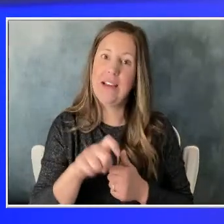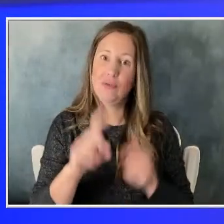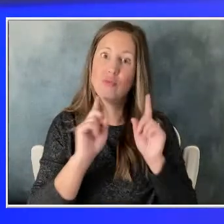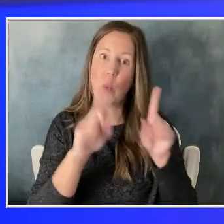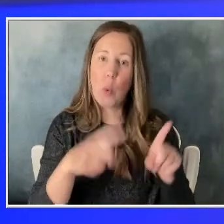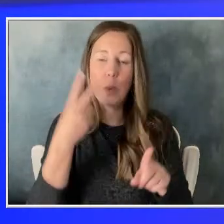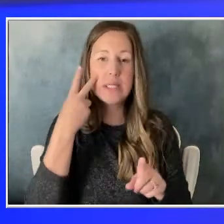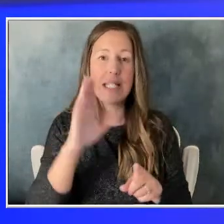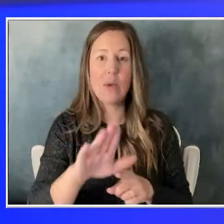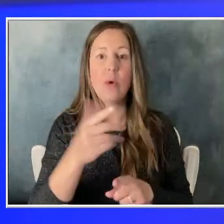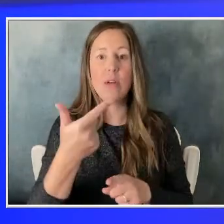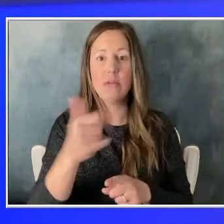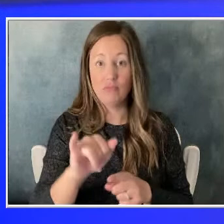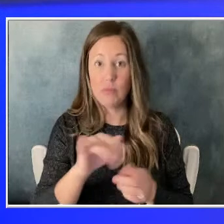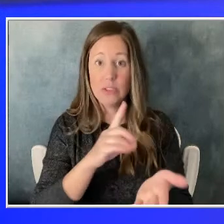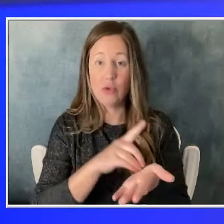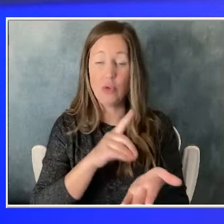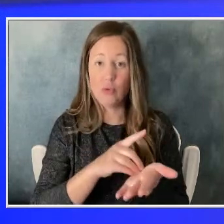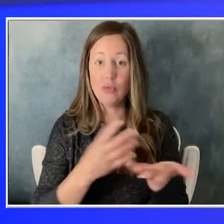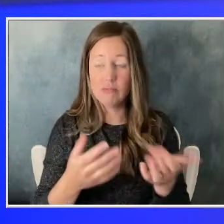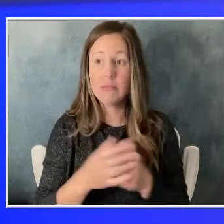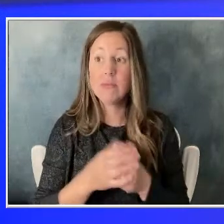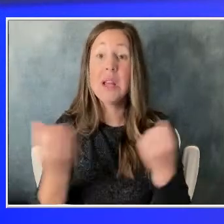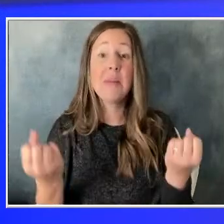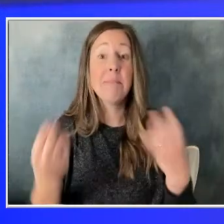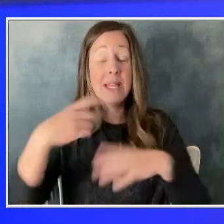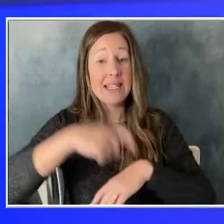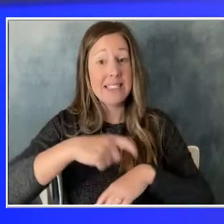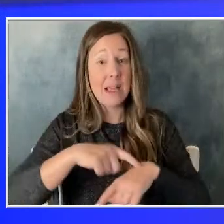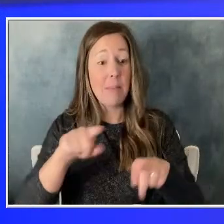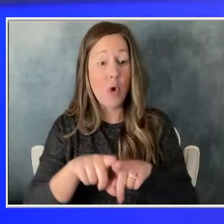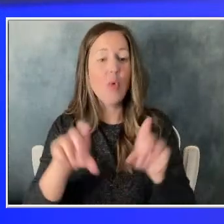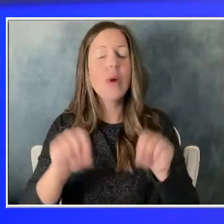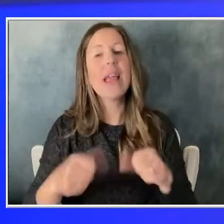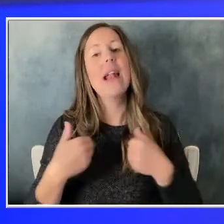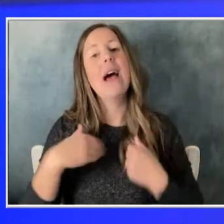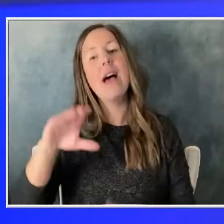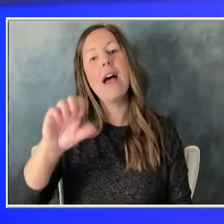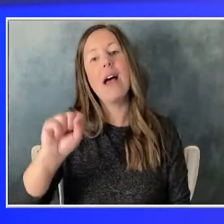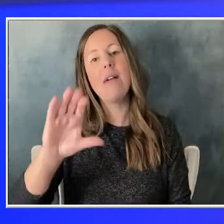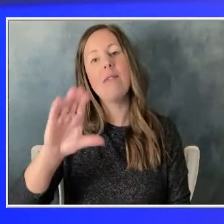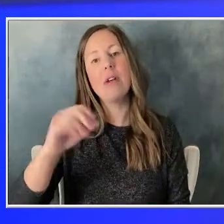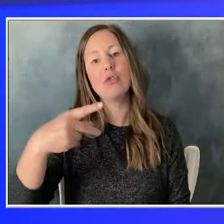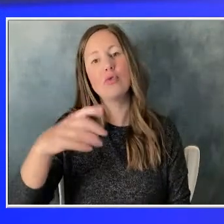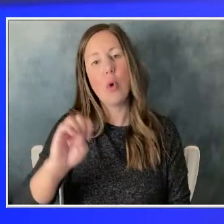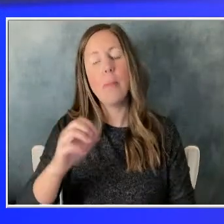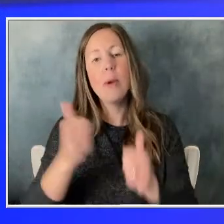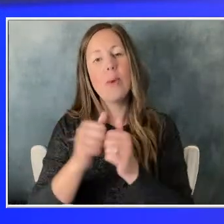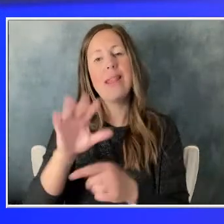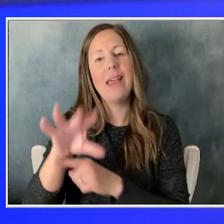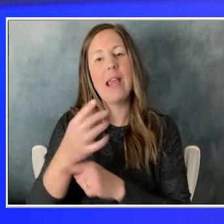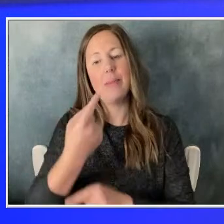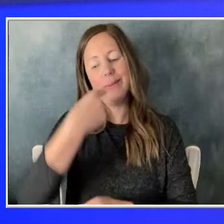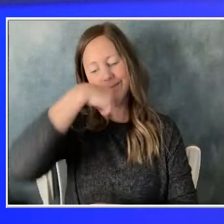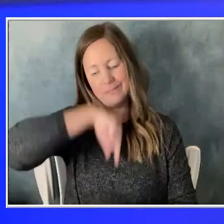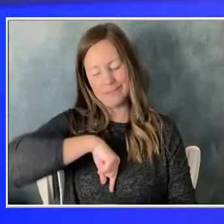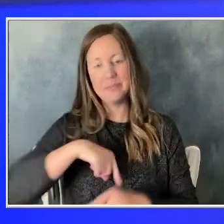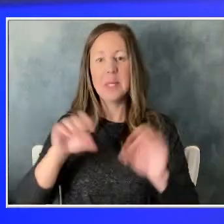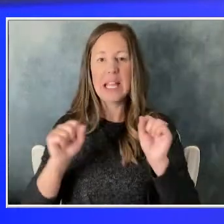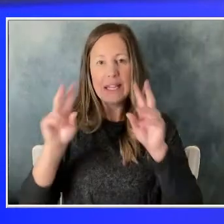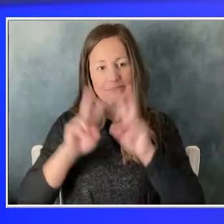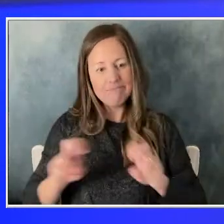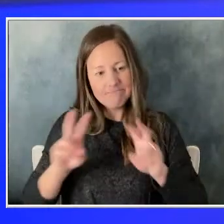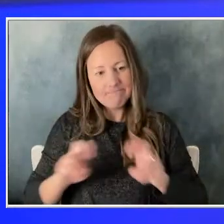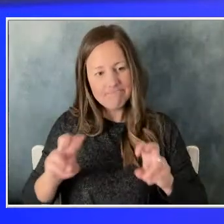gastroenterologist, and then many times you can do is a scope, which means you put a camera down your throat to look at your stomach. So you have a high suspicious